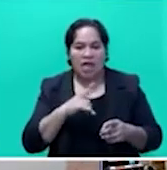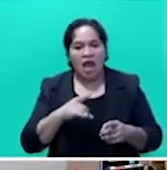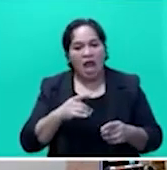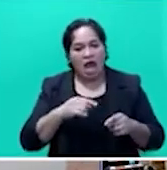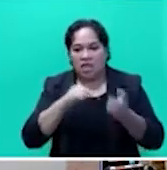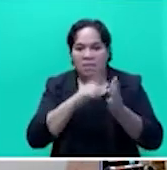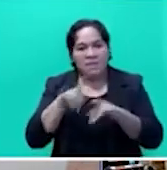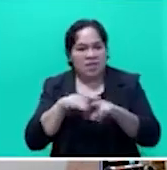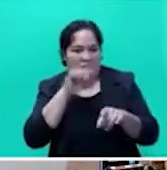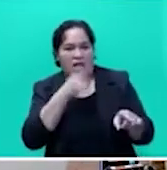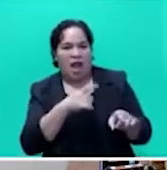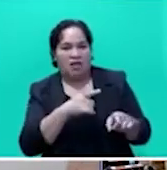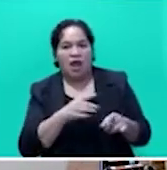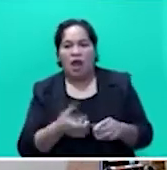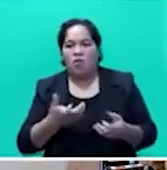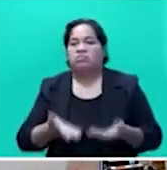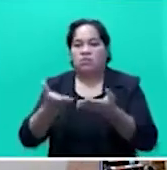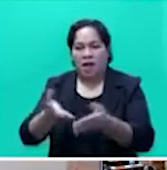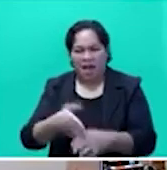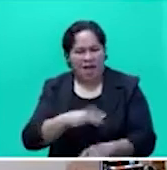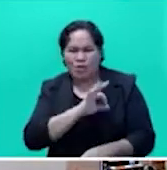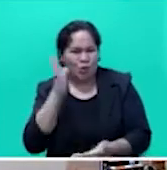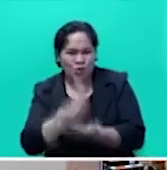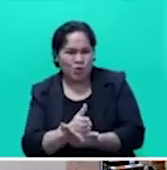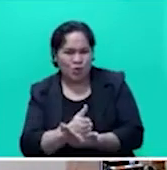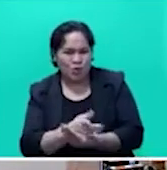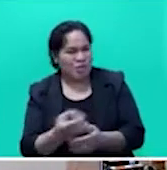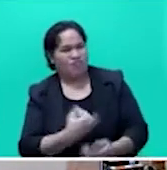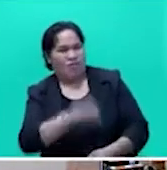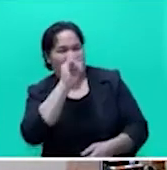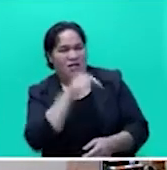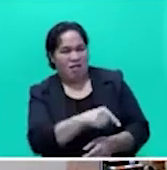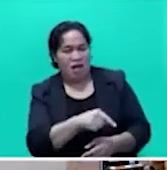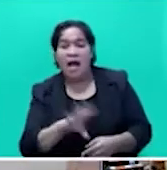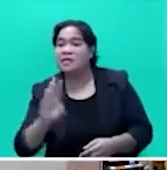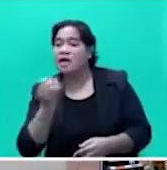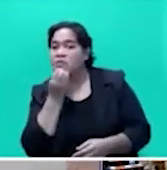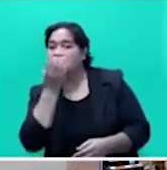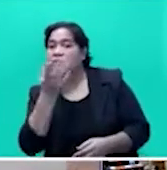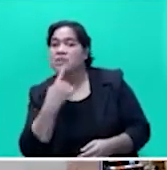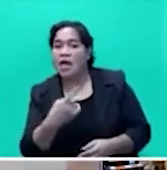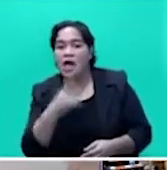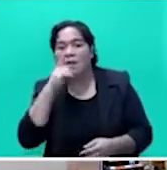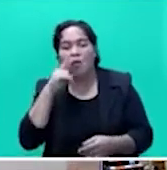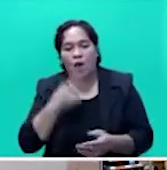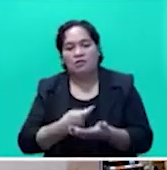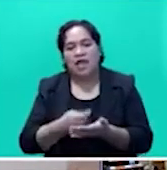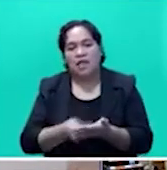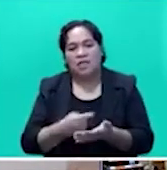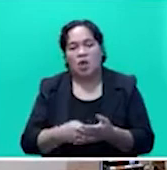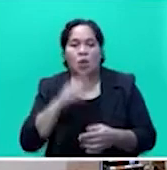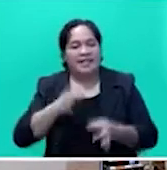for Bill 17. It's not true for Bill 16. There's also been statements in the social media that the lessee will decide the amount